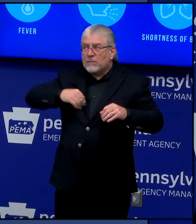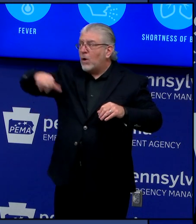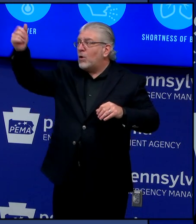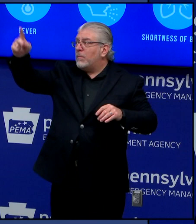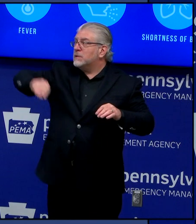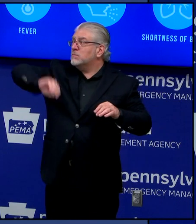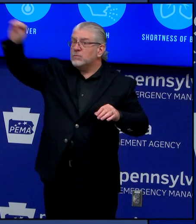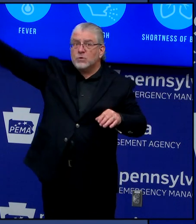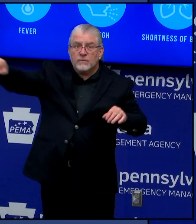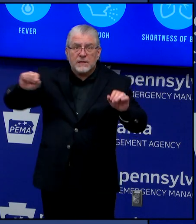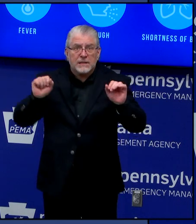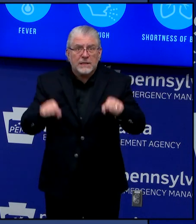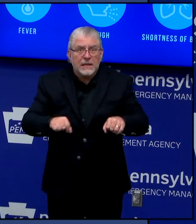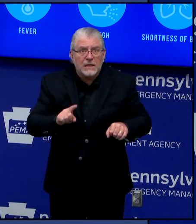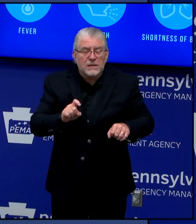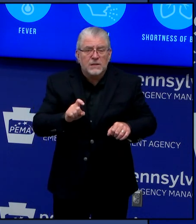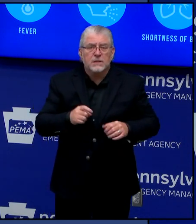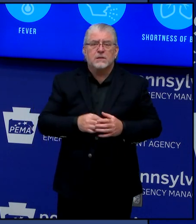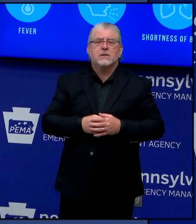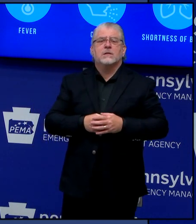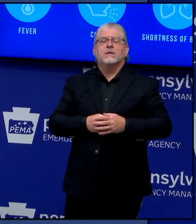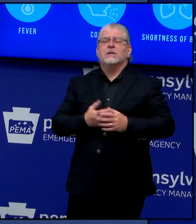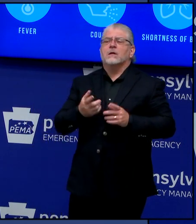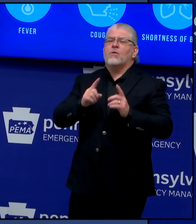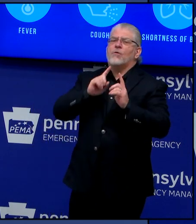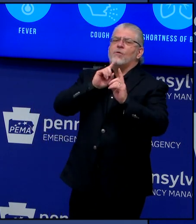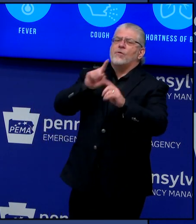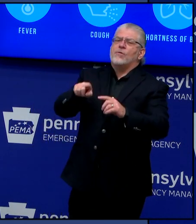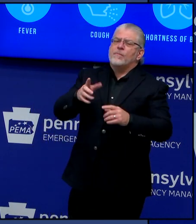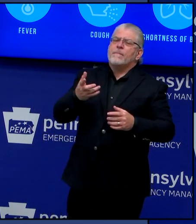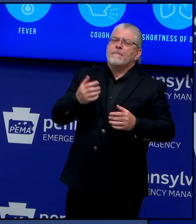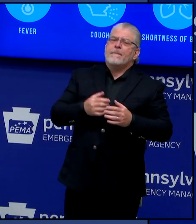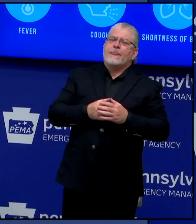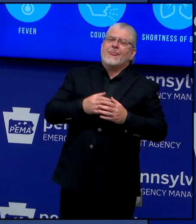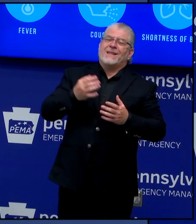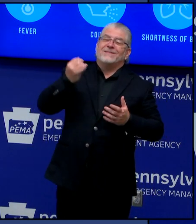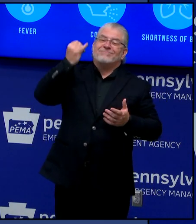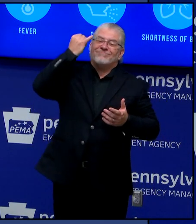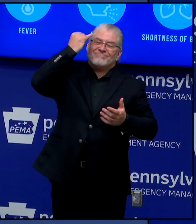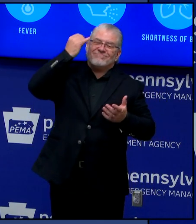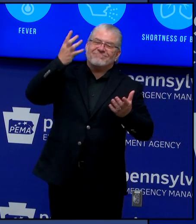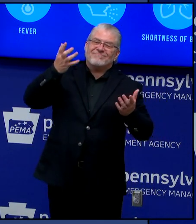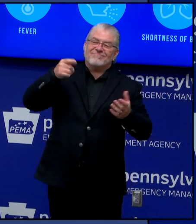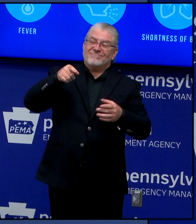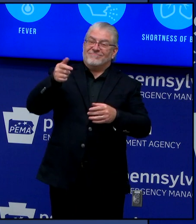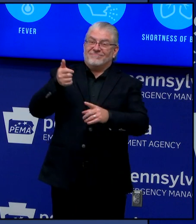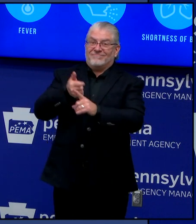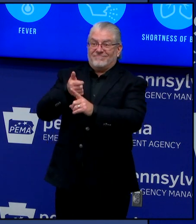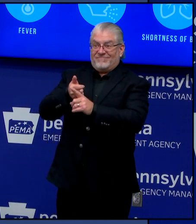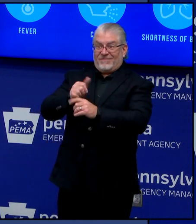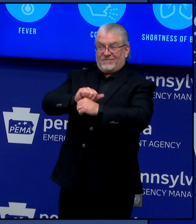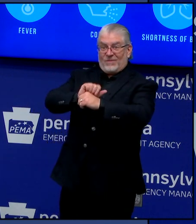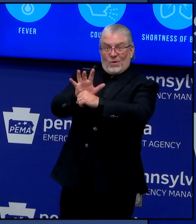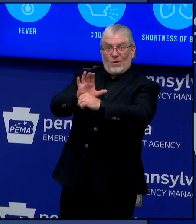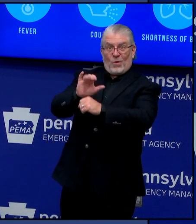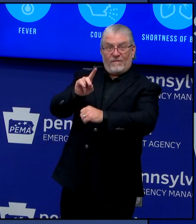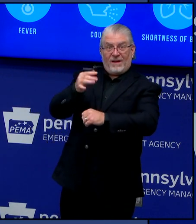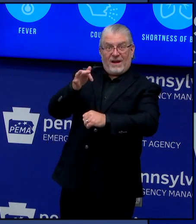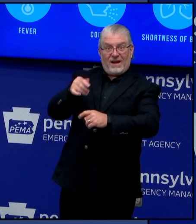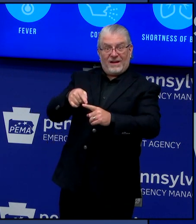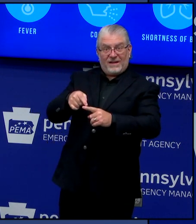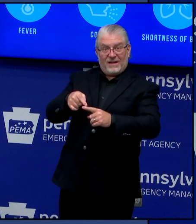of COVID-19 in that facility, then really everyone would need to be quarantined for 2 weeks. And